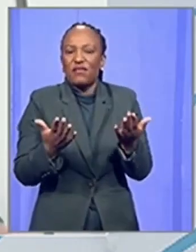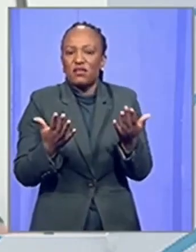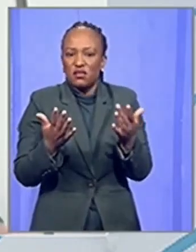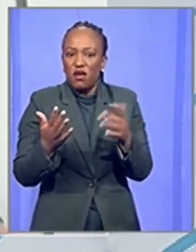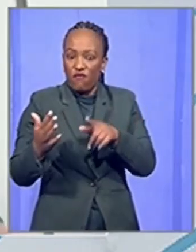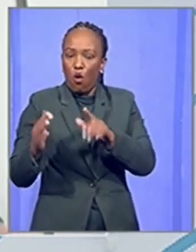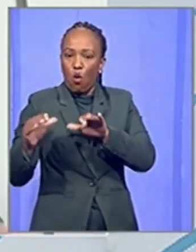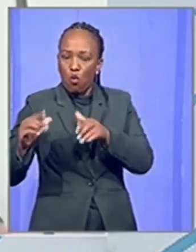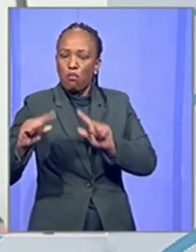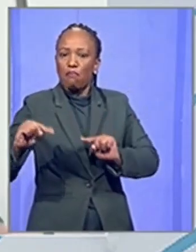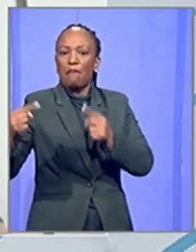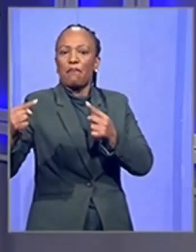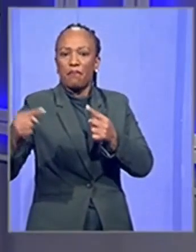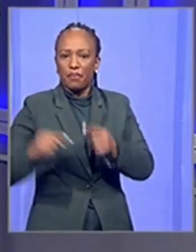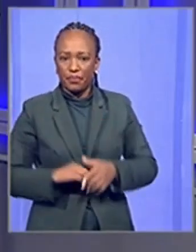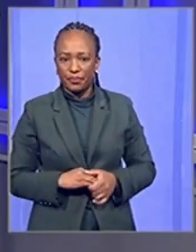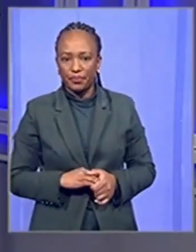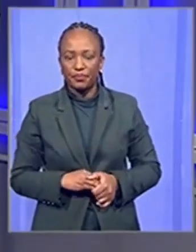opposition.